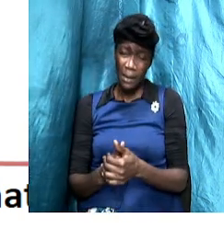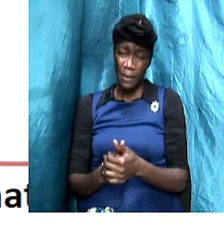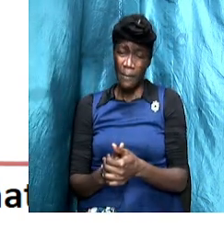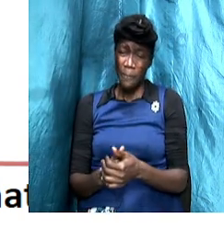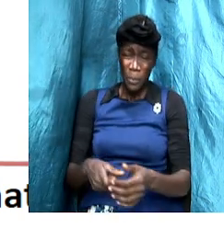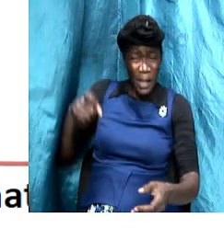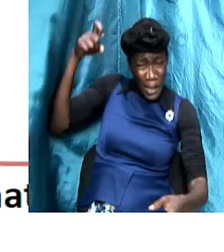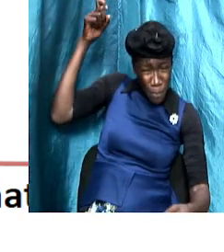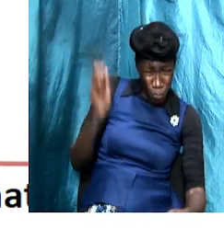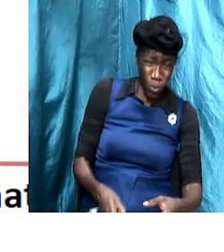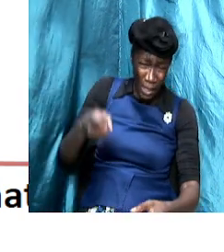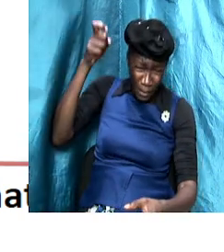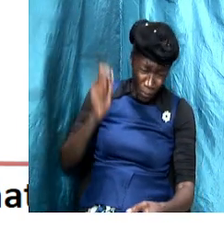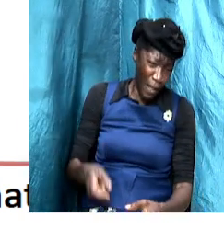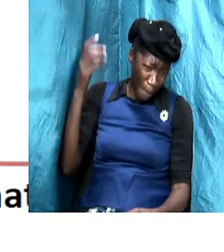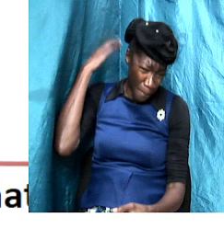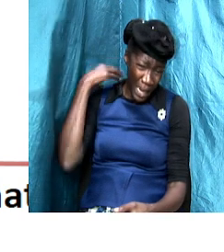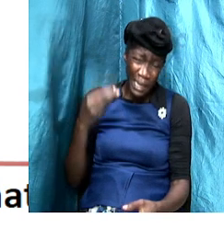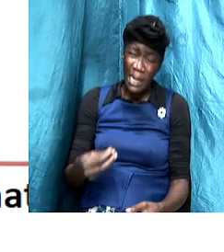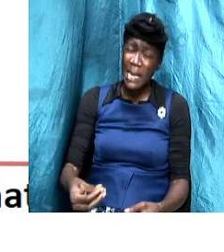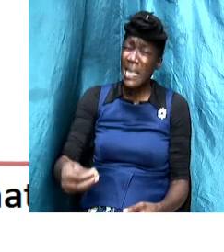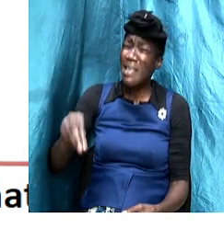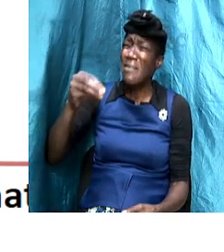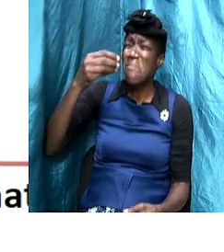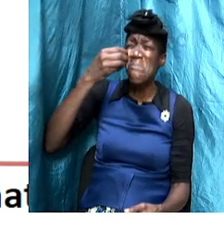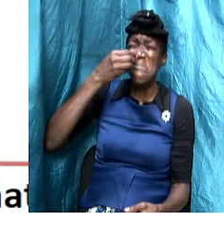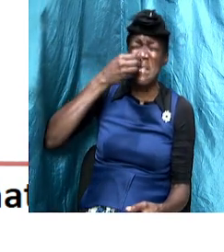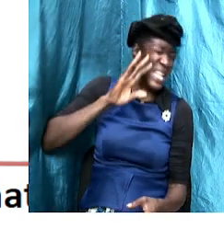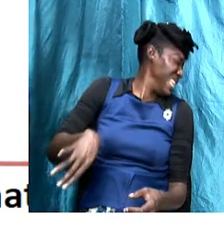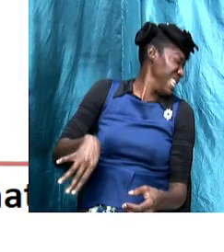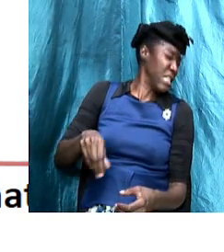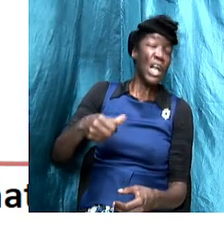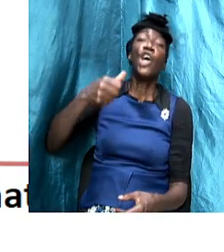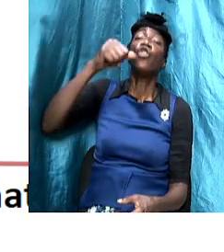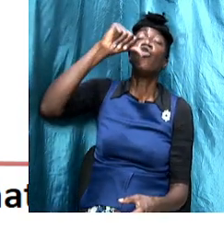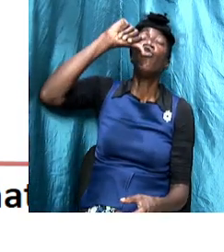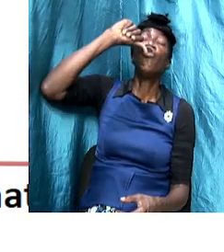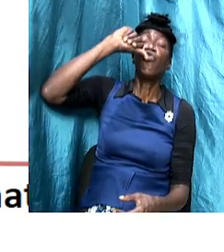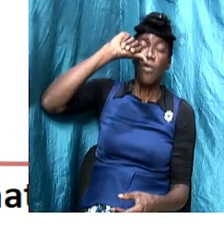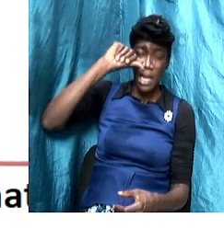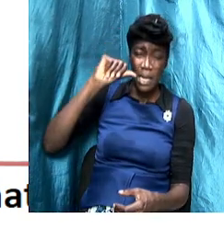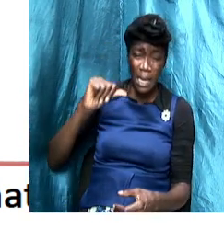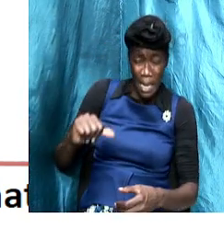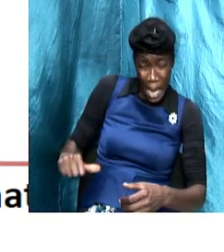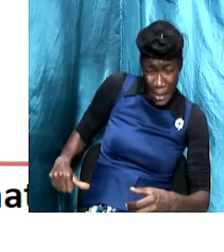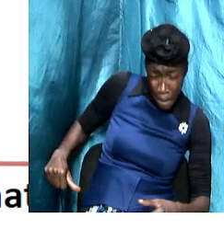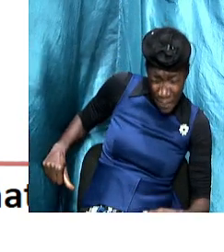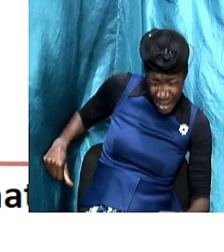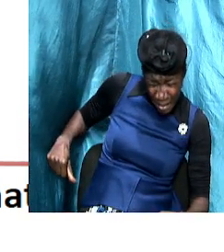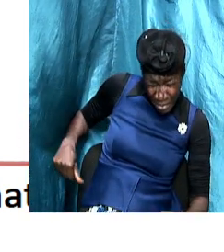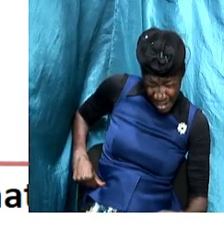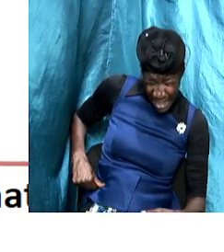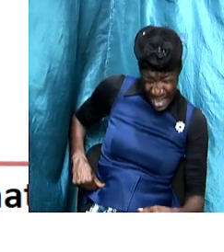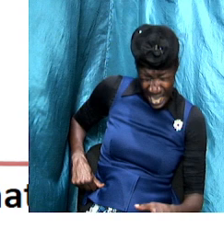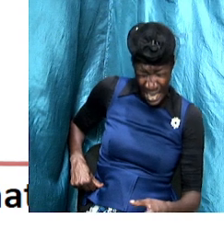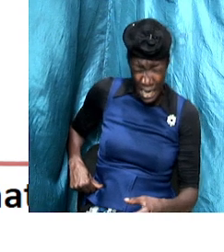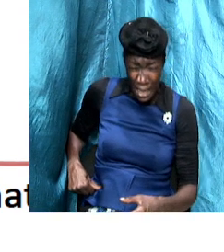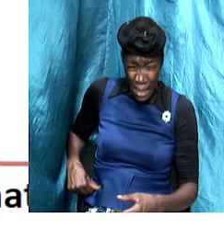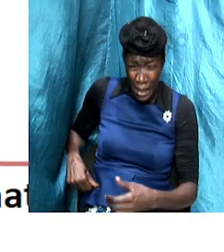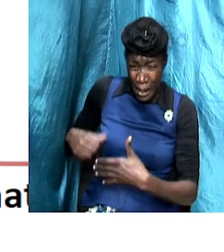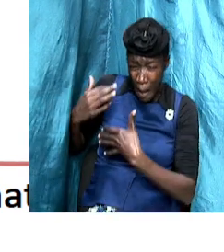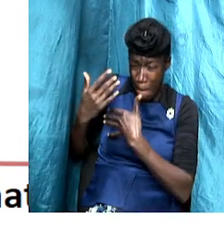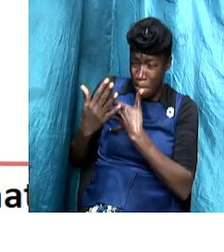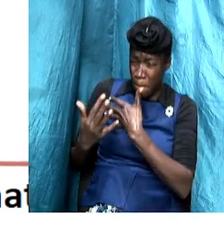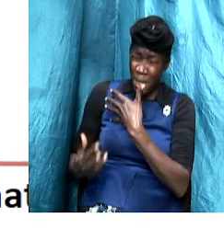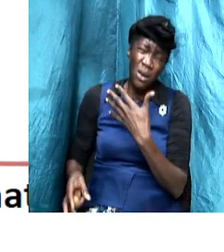They give him vinegar to drink. They pierce his side to the point where it pierces his heart and blood and water flow.